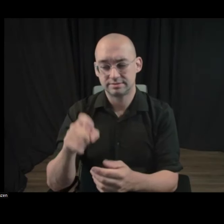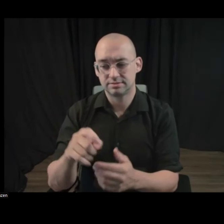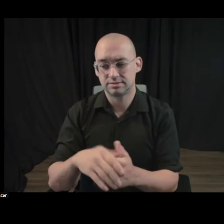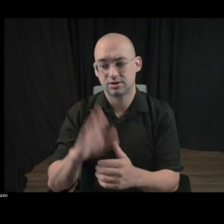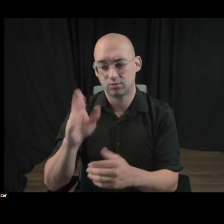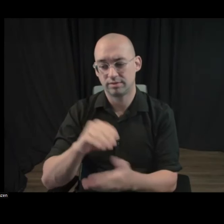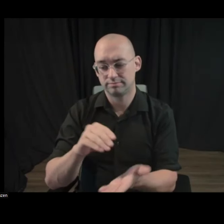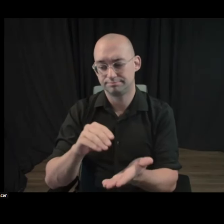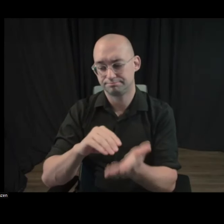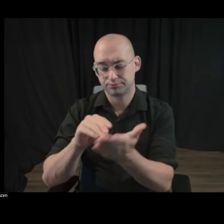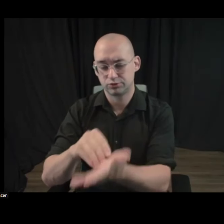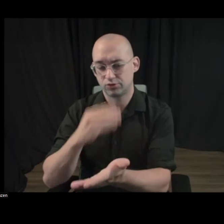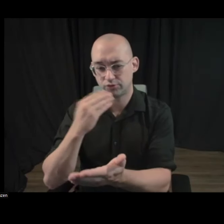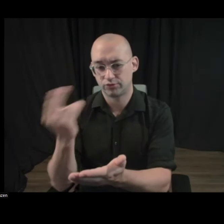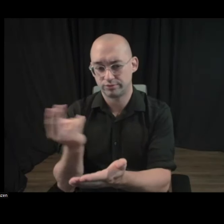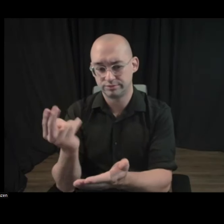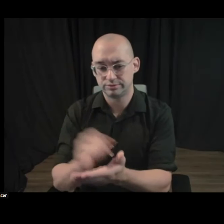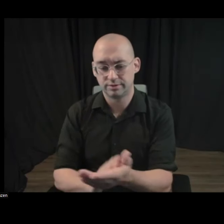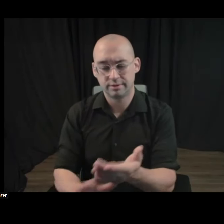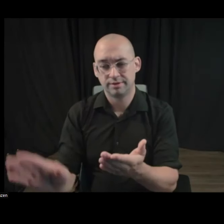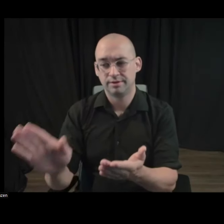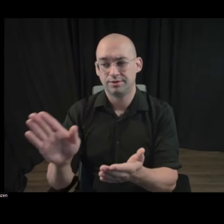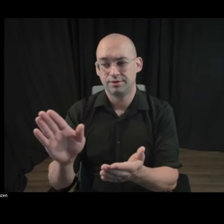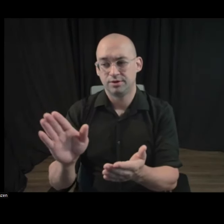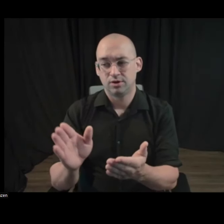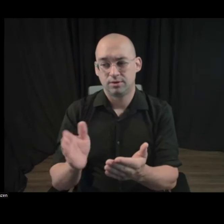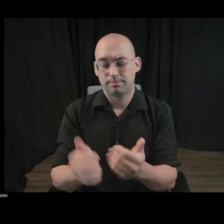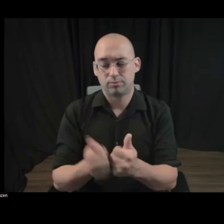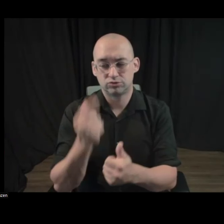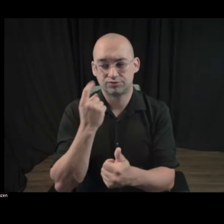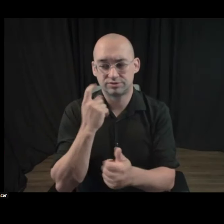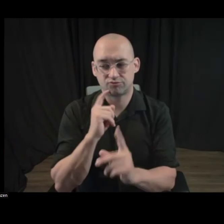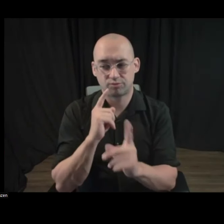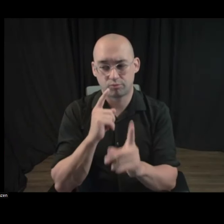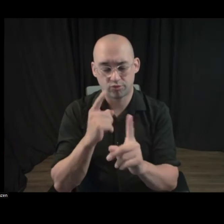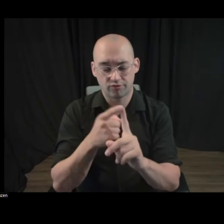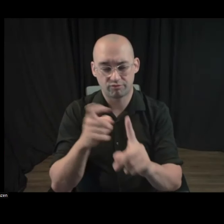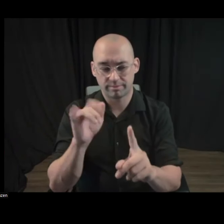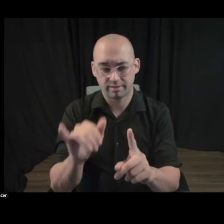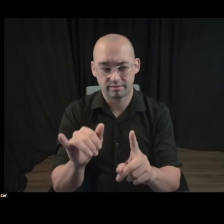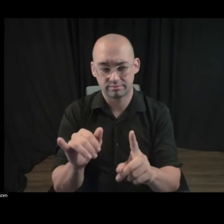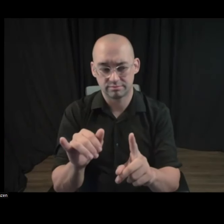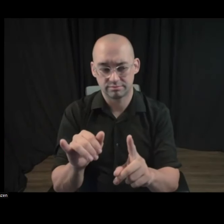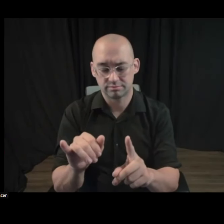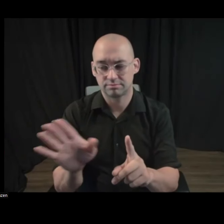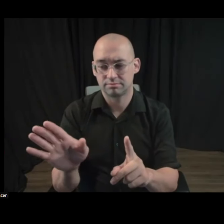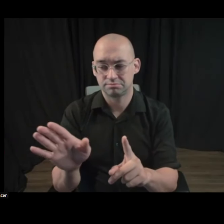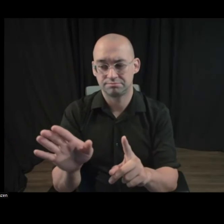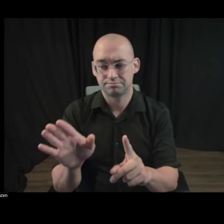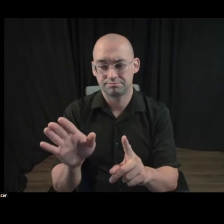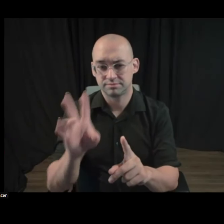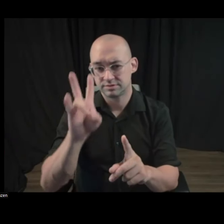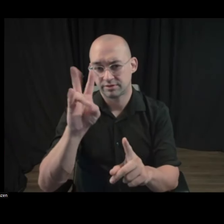use. In the most recent report from the long-term care ombudsman program, they conducted